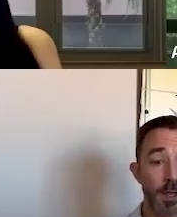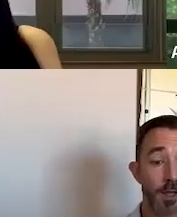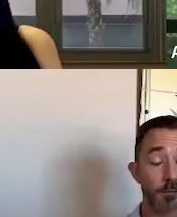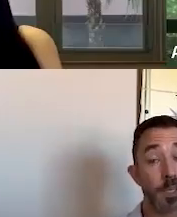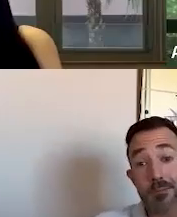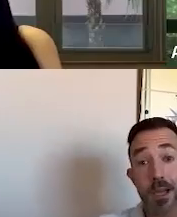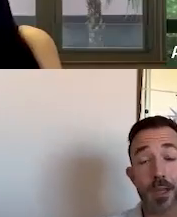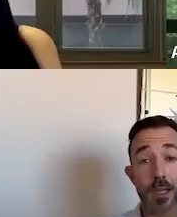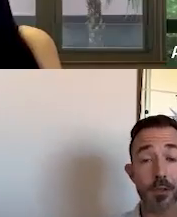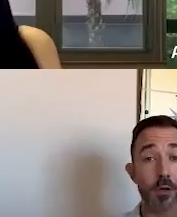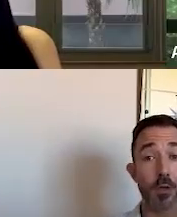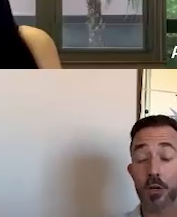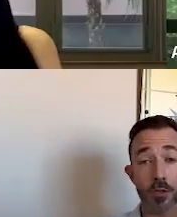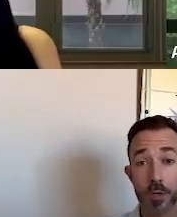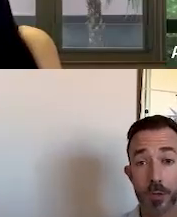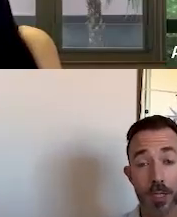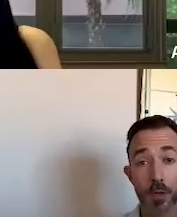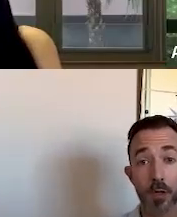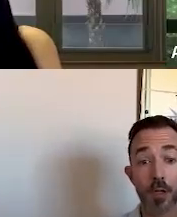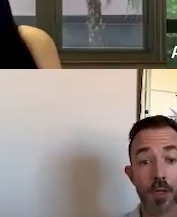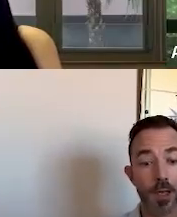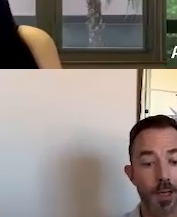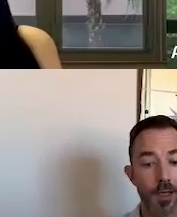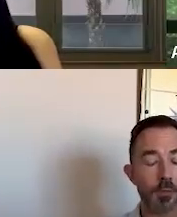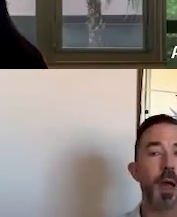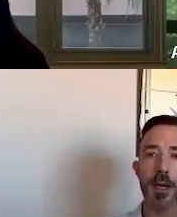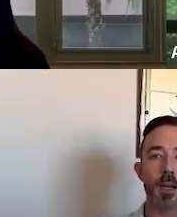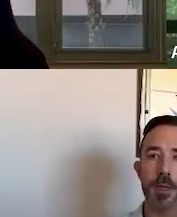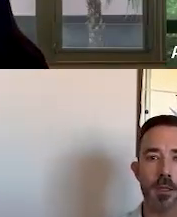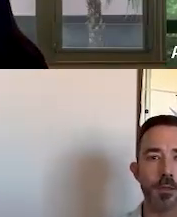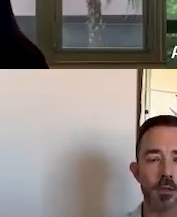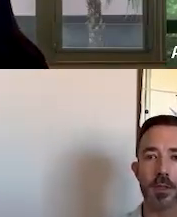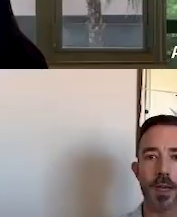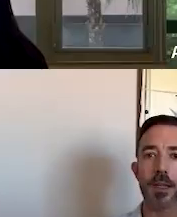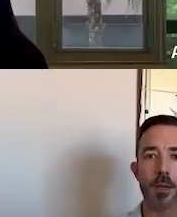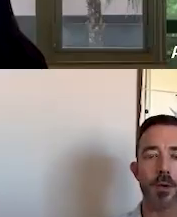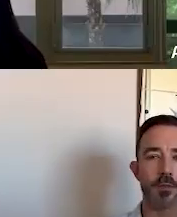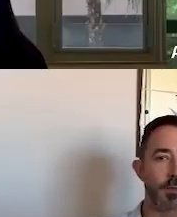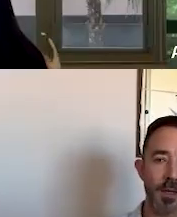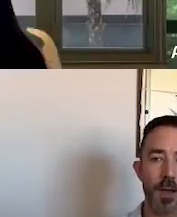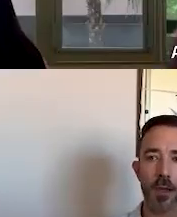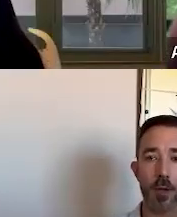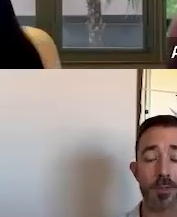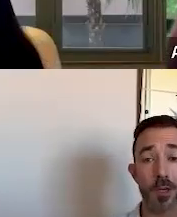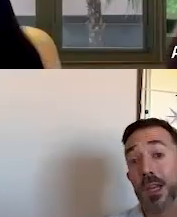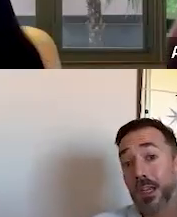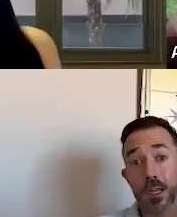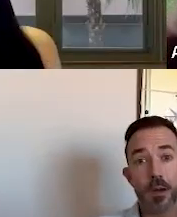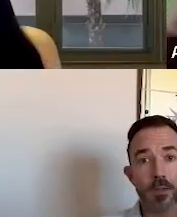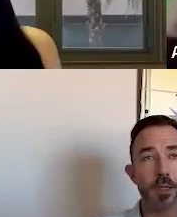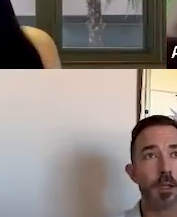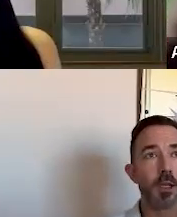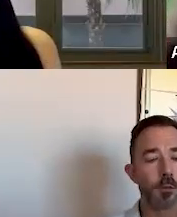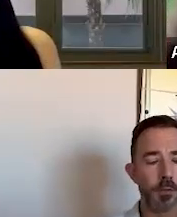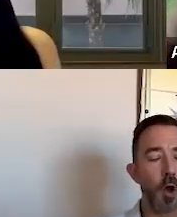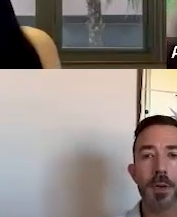beyond. And, having a caseload of 120 people is probably not going to be conducive to that type of sustained follow-up. So,